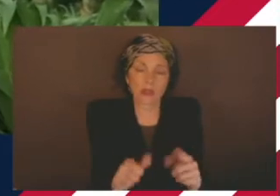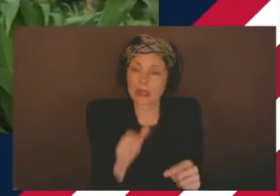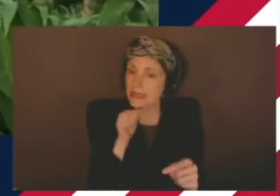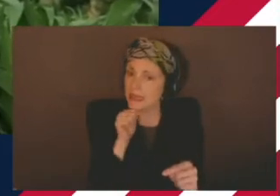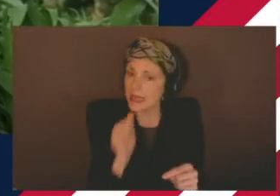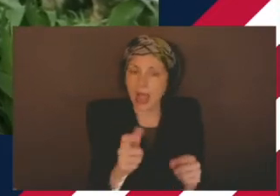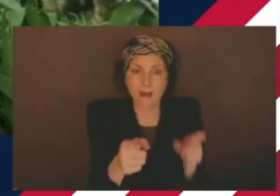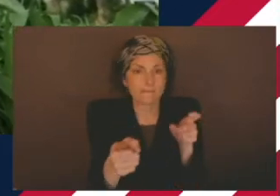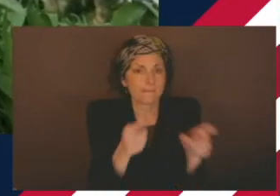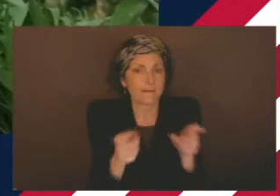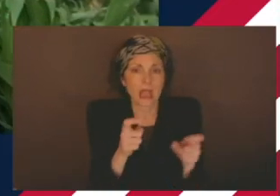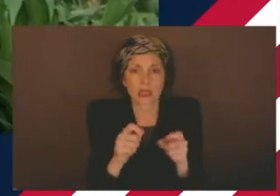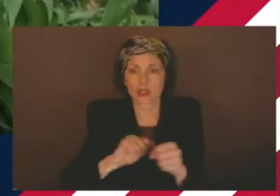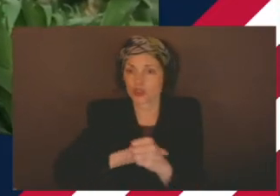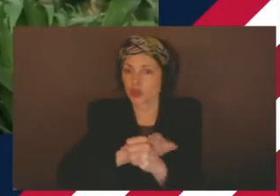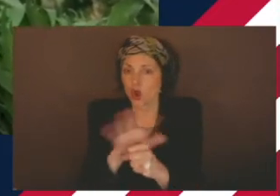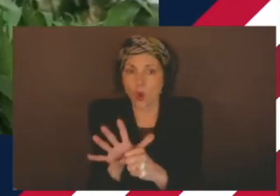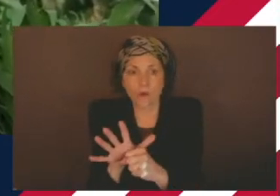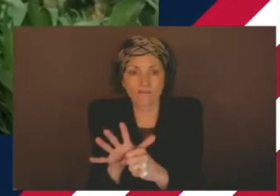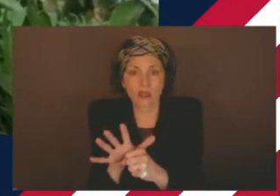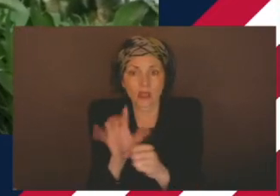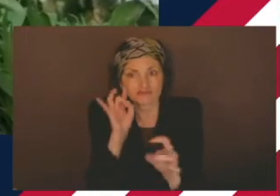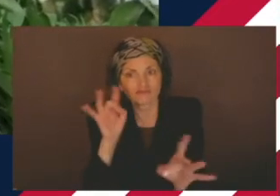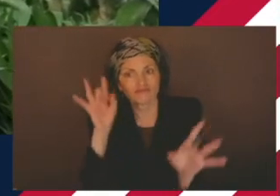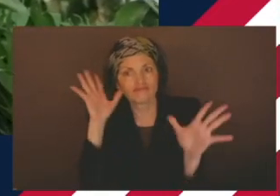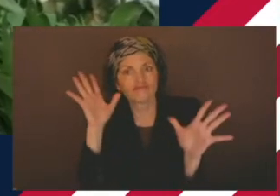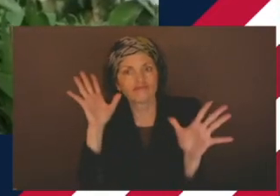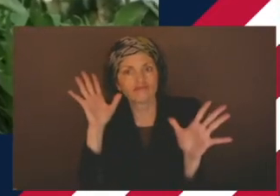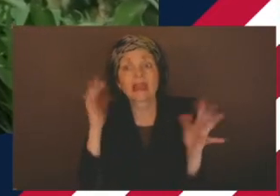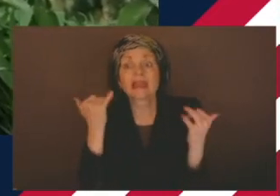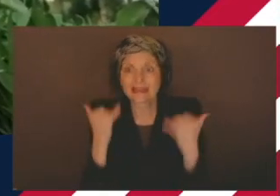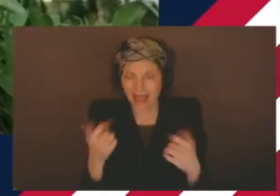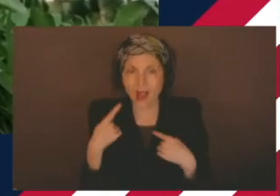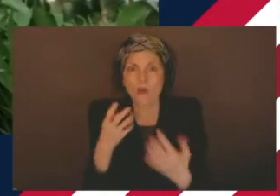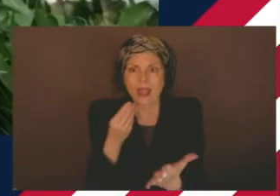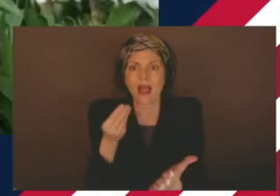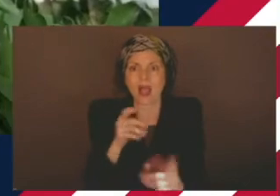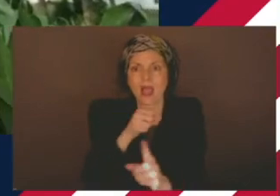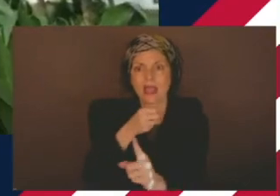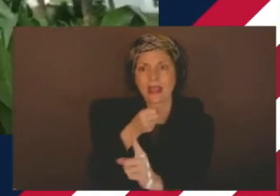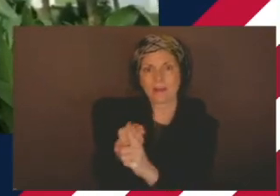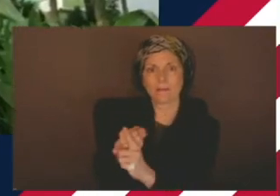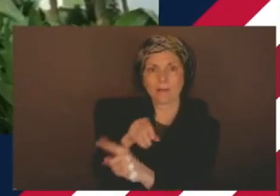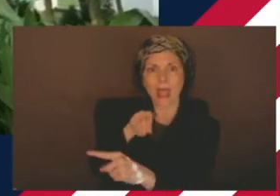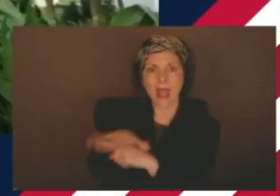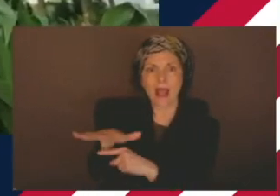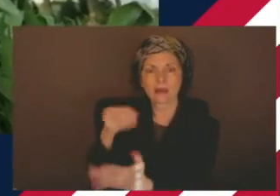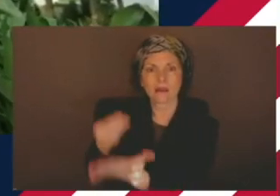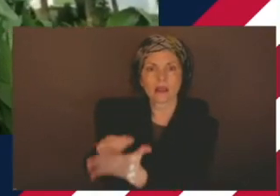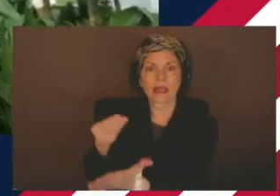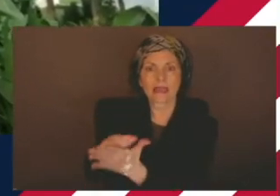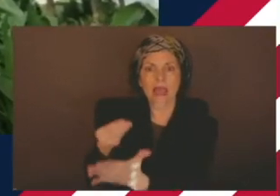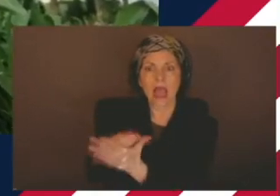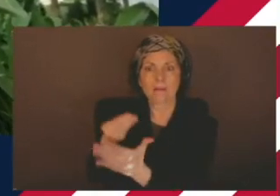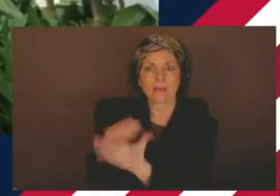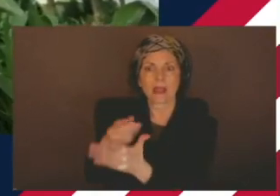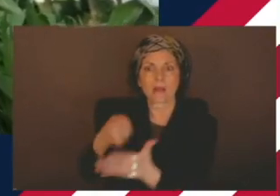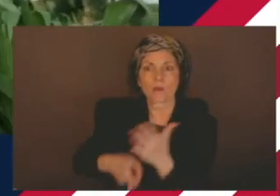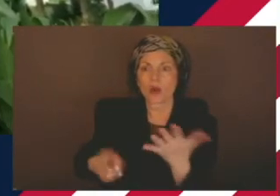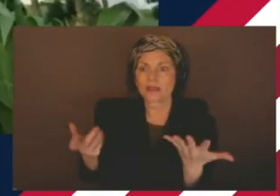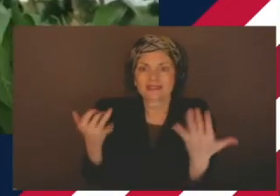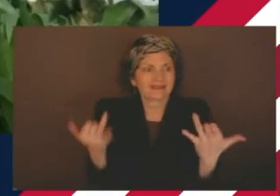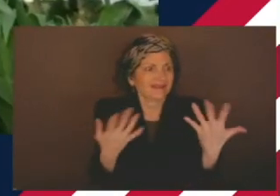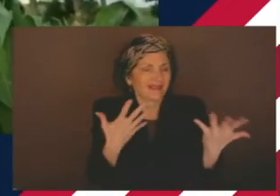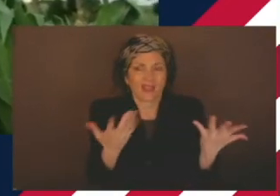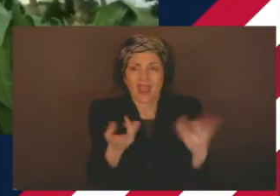managing a health crisis, we have an economic crisis, which just compounded all the other bad policy and bad mistakes.